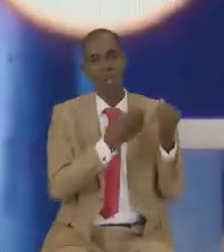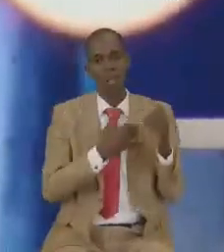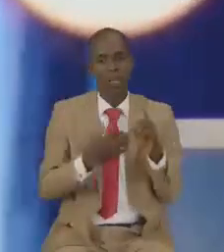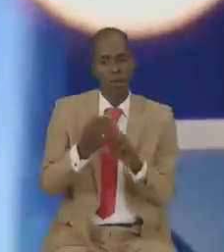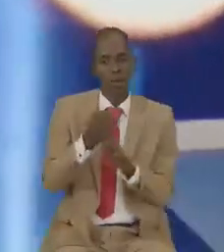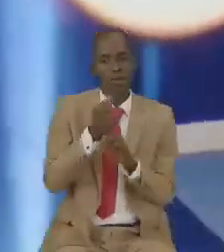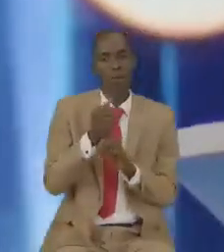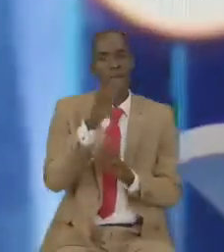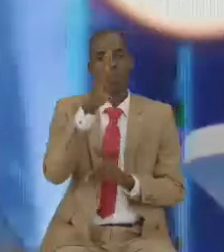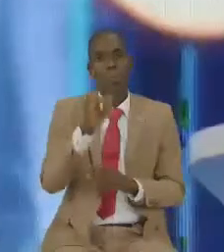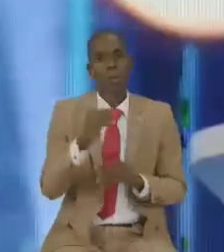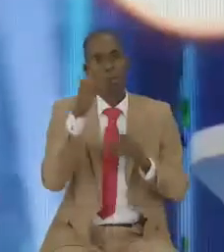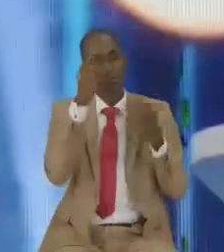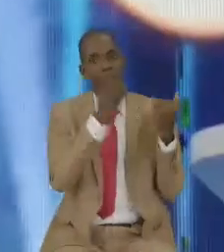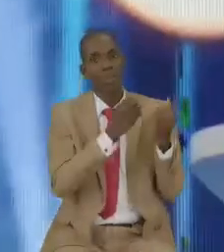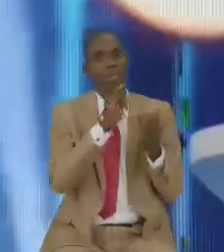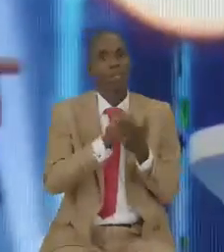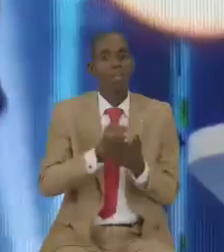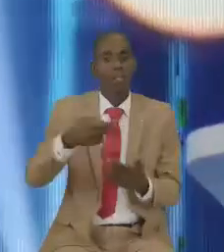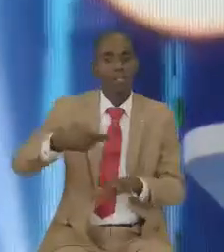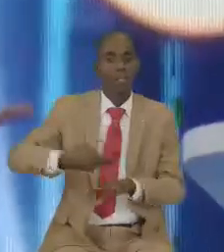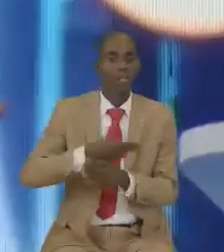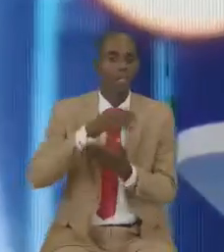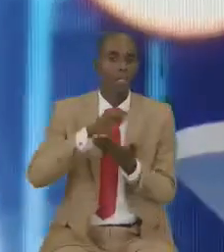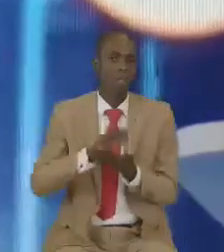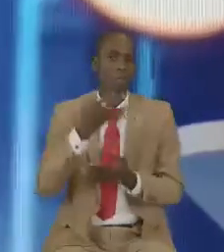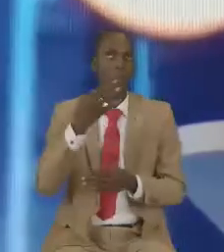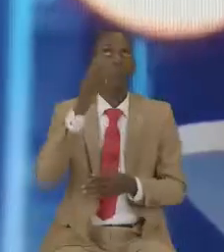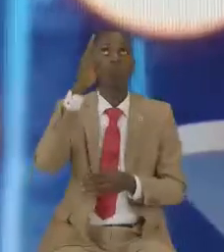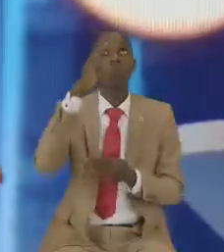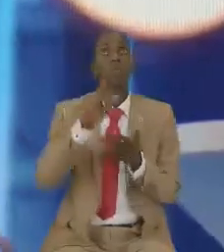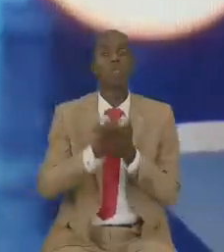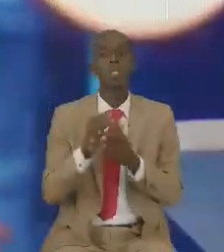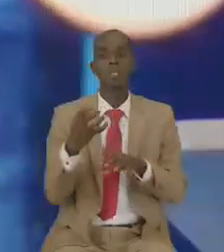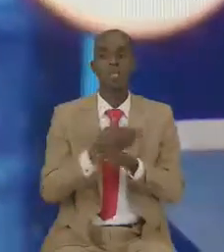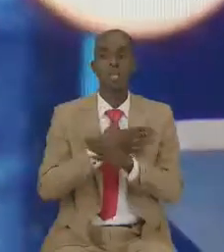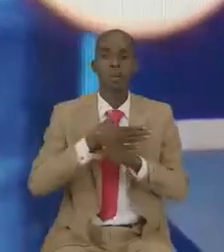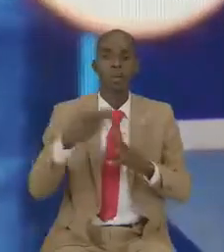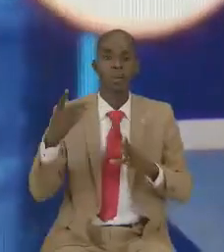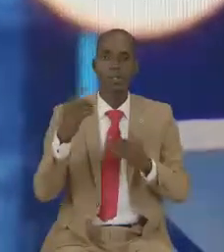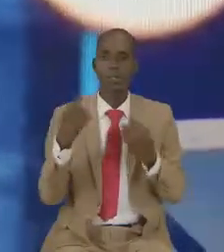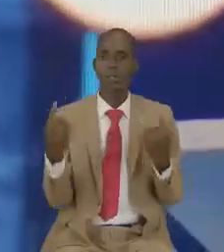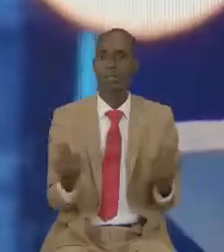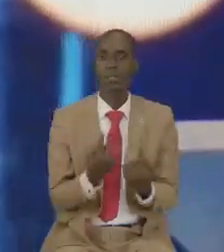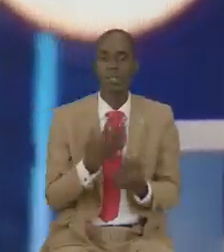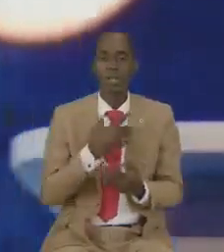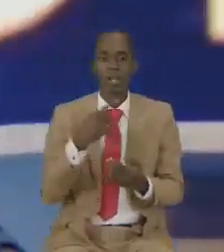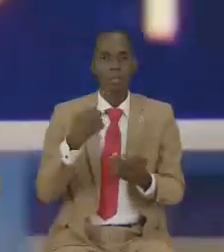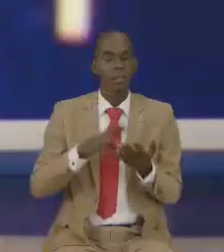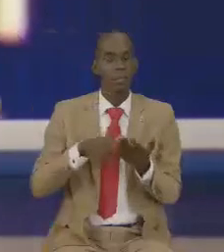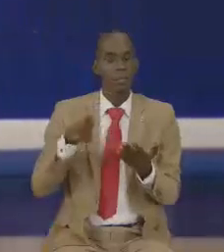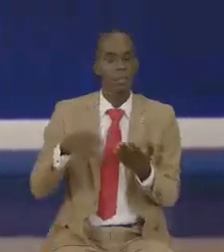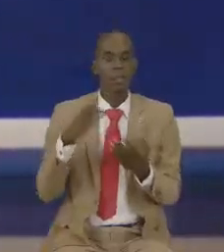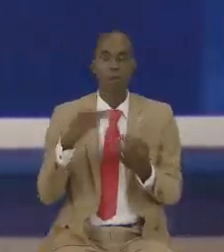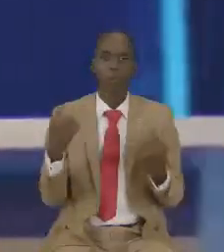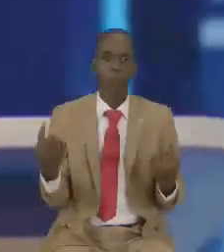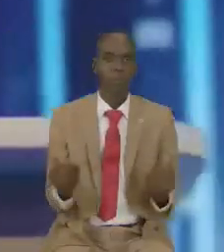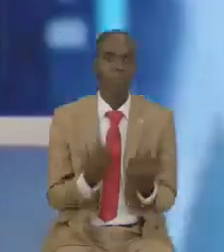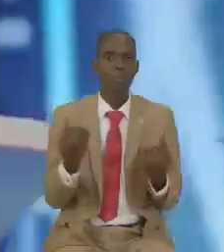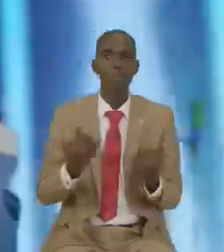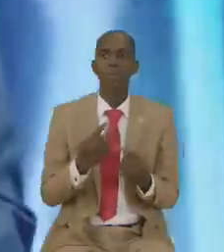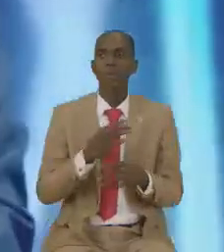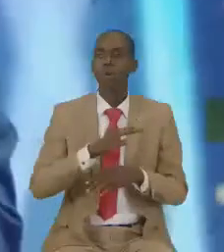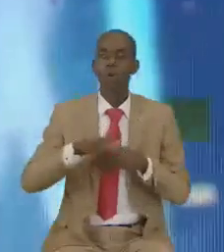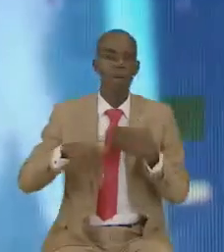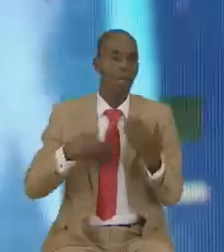that Lamb of God who takes away the sin and the consequence of sin all